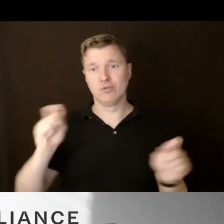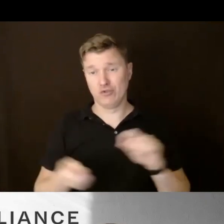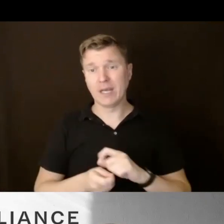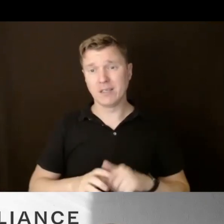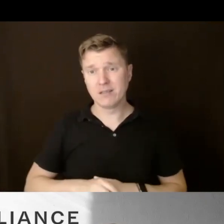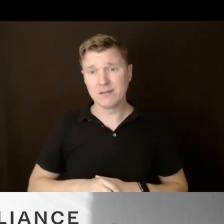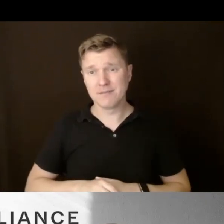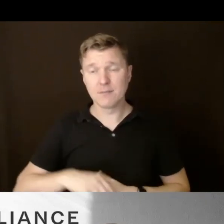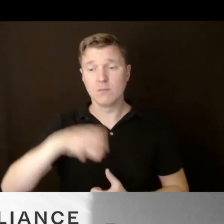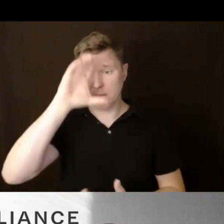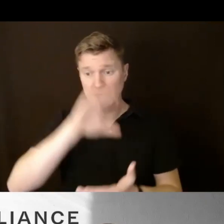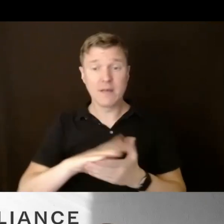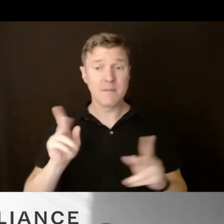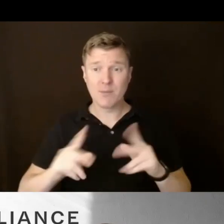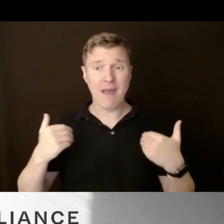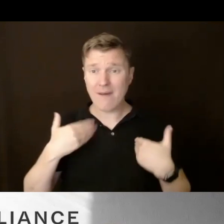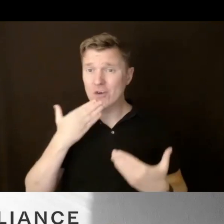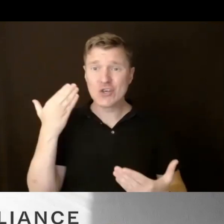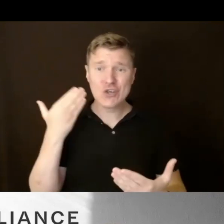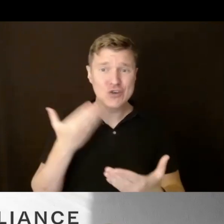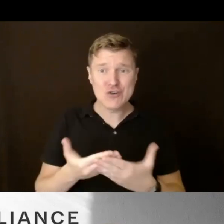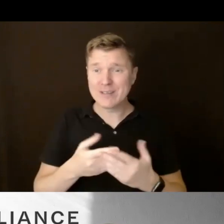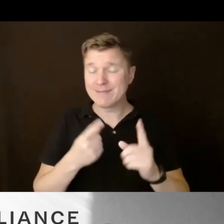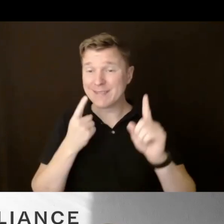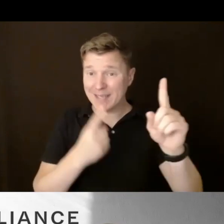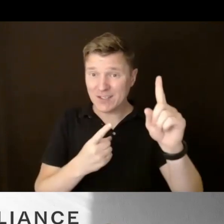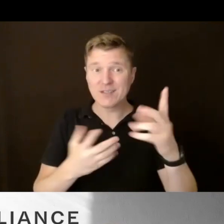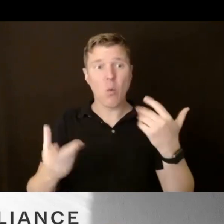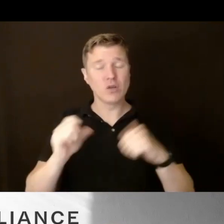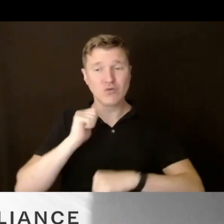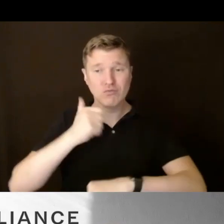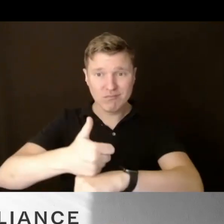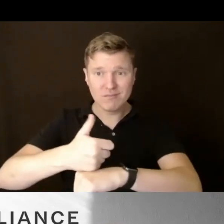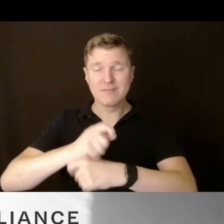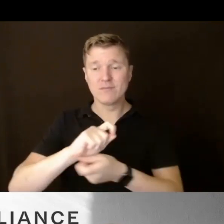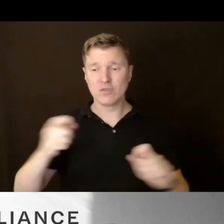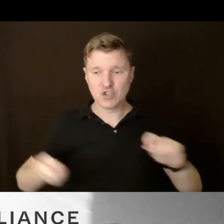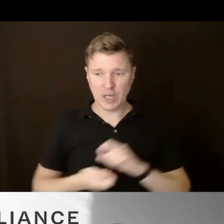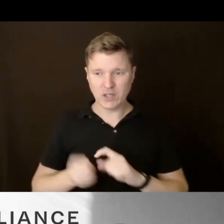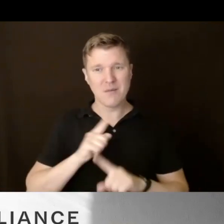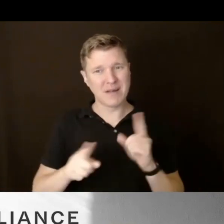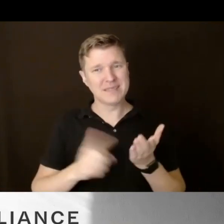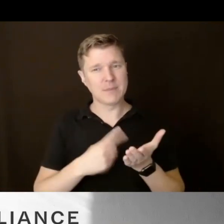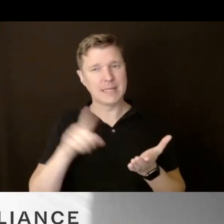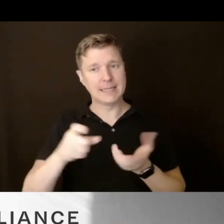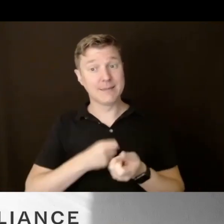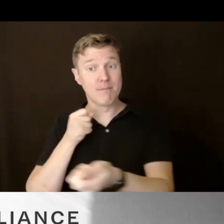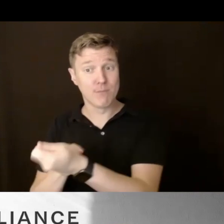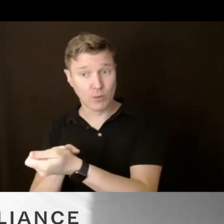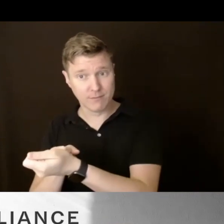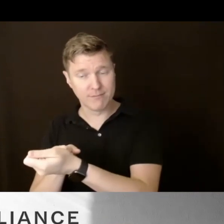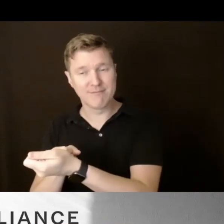really do have good intentions and want to create change, but they need some support in doing so.